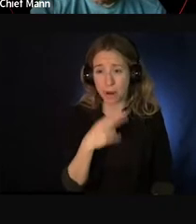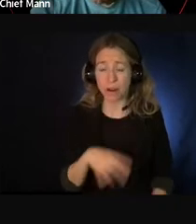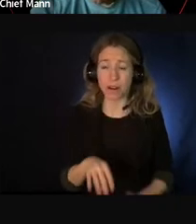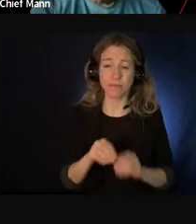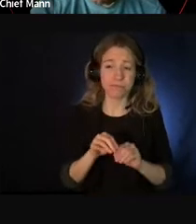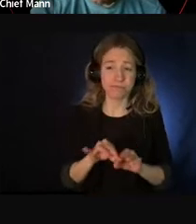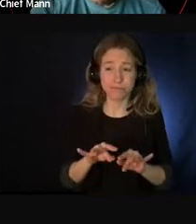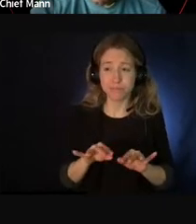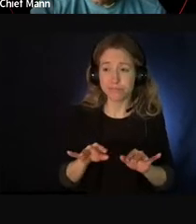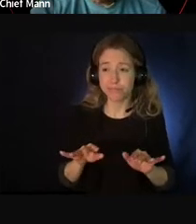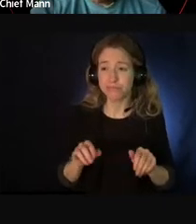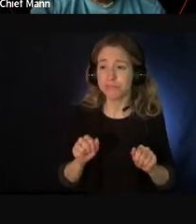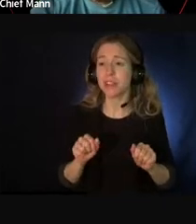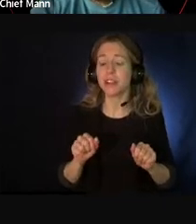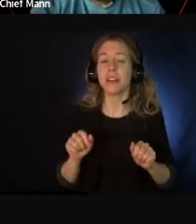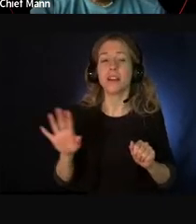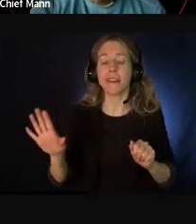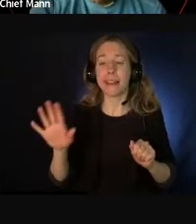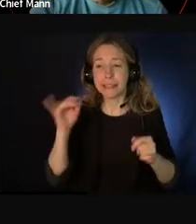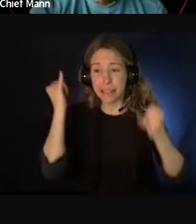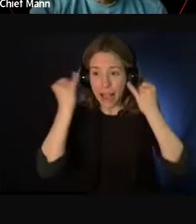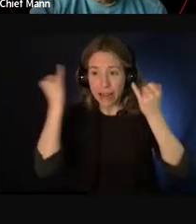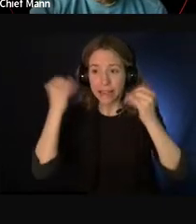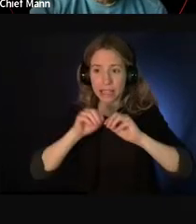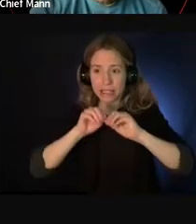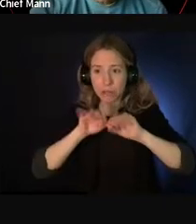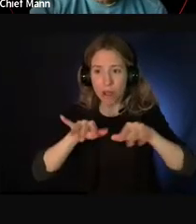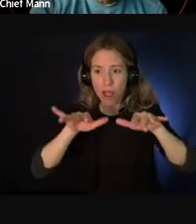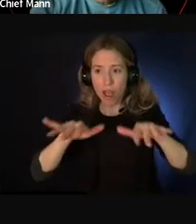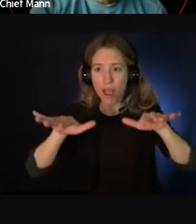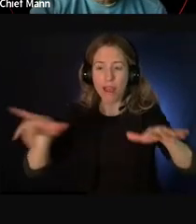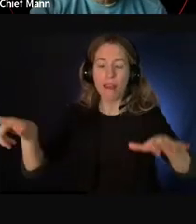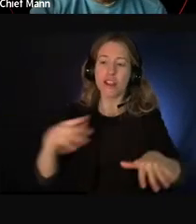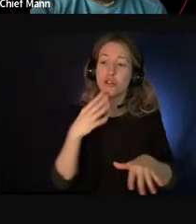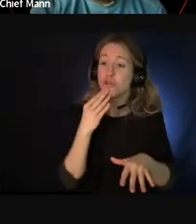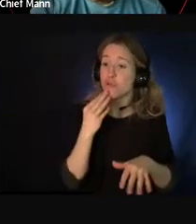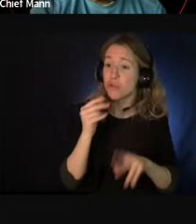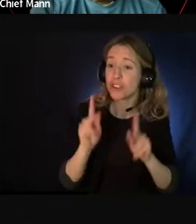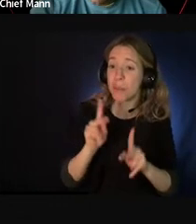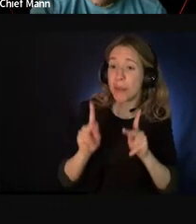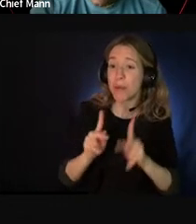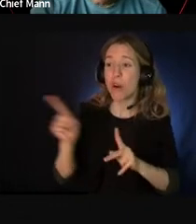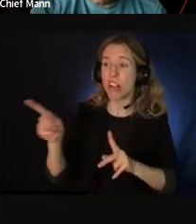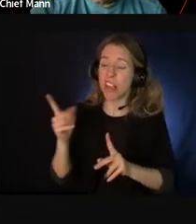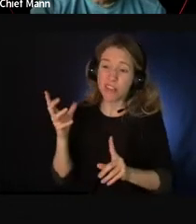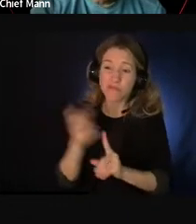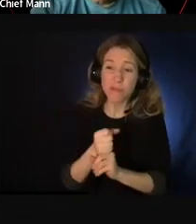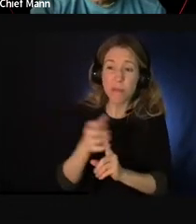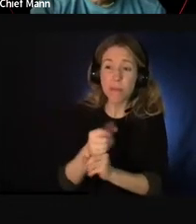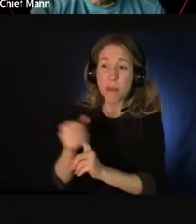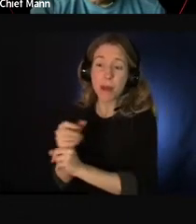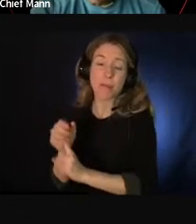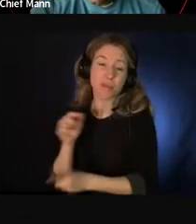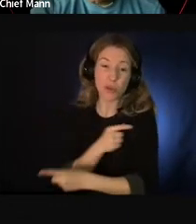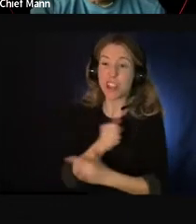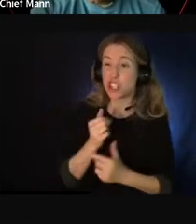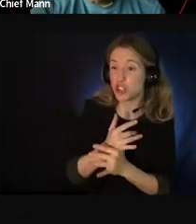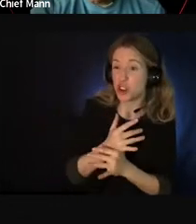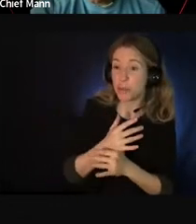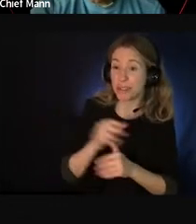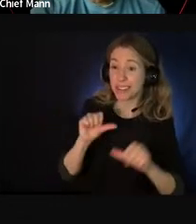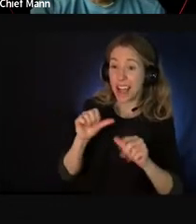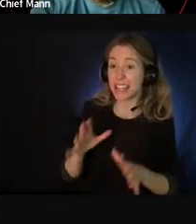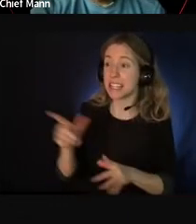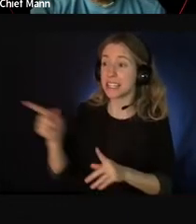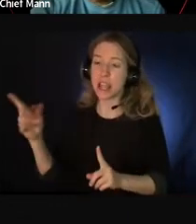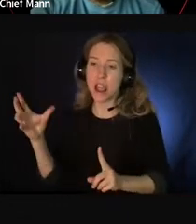imprison the Jewish people. And he was picked up in this sweep and had offered to save his life. He had